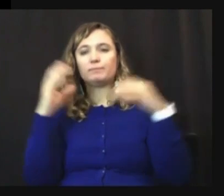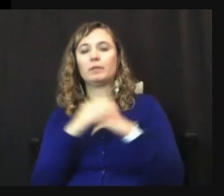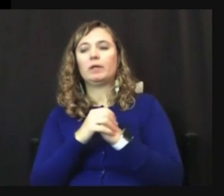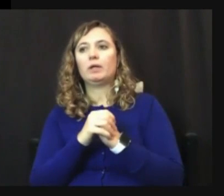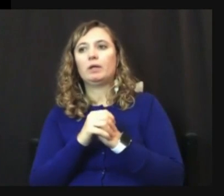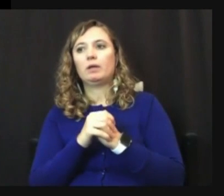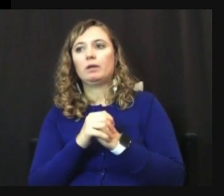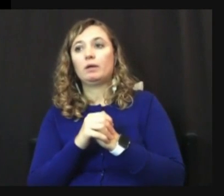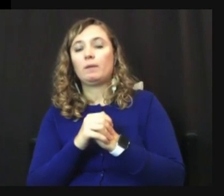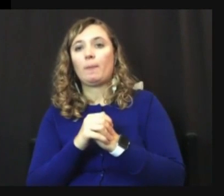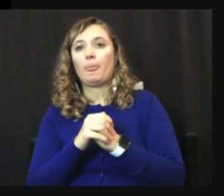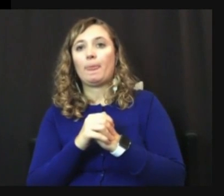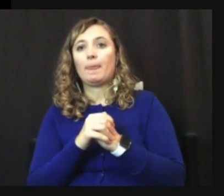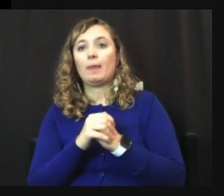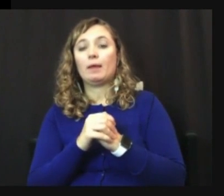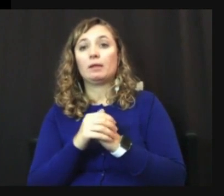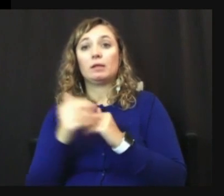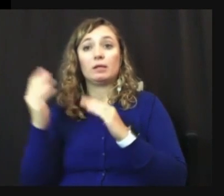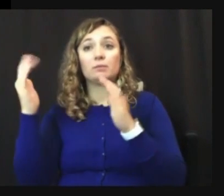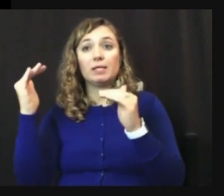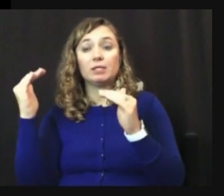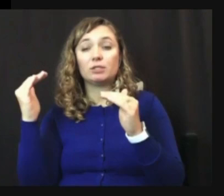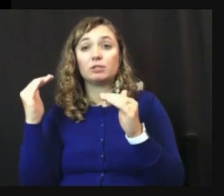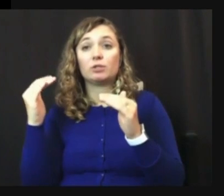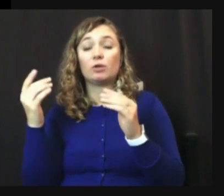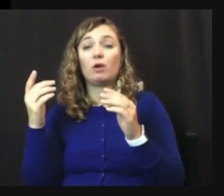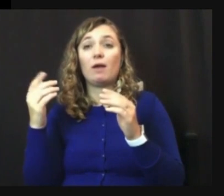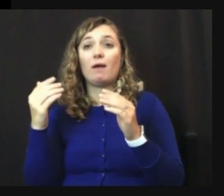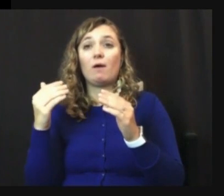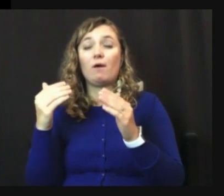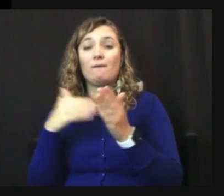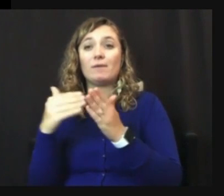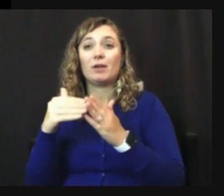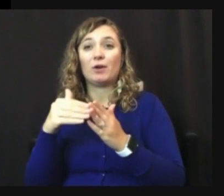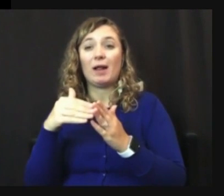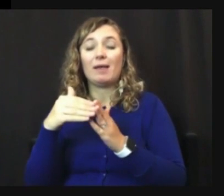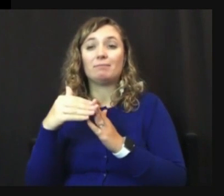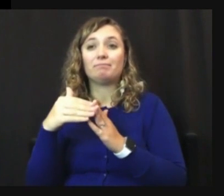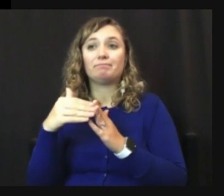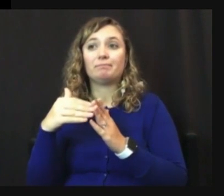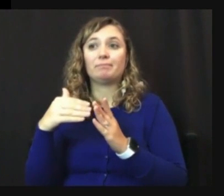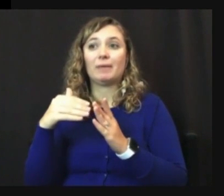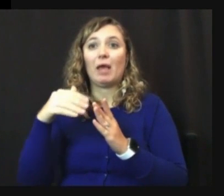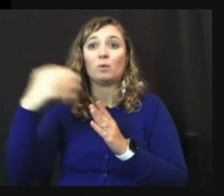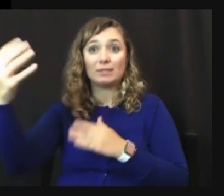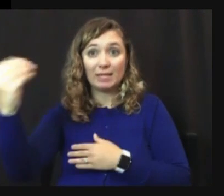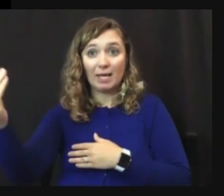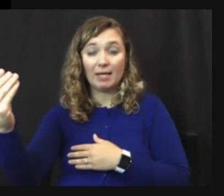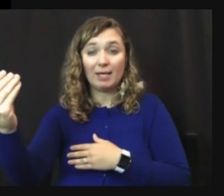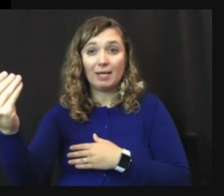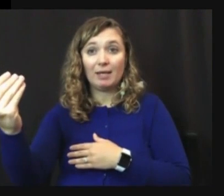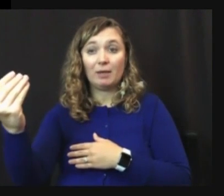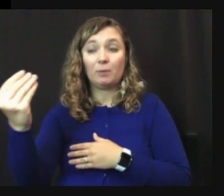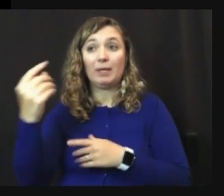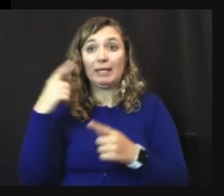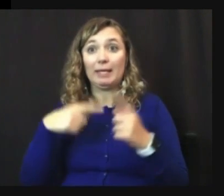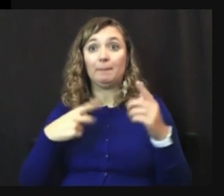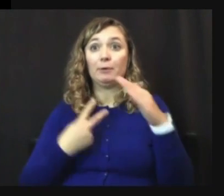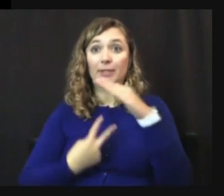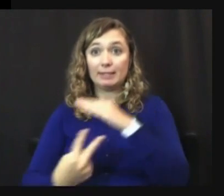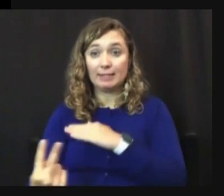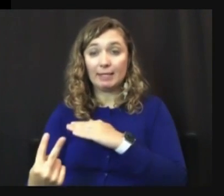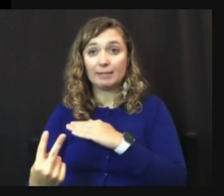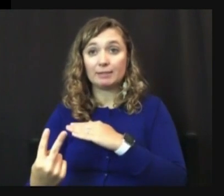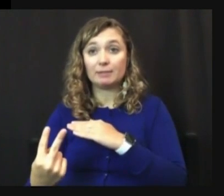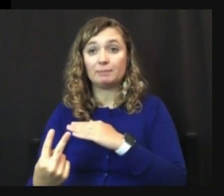are external expectations. And since we can't predict what other people are thinking and feeling because we do not read their body language the same way